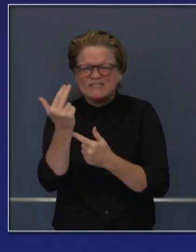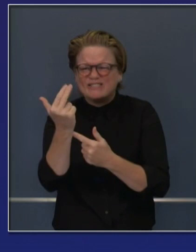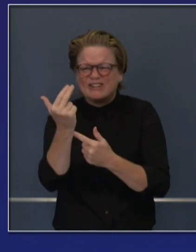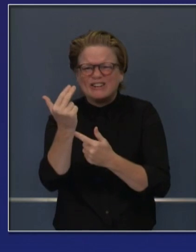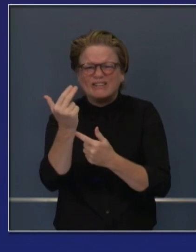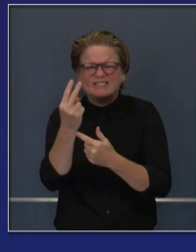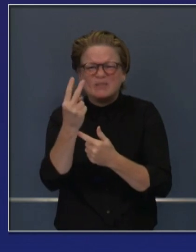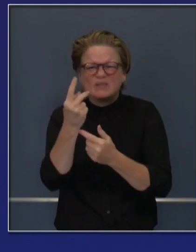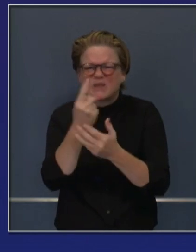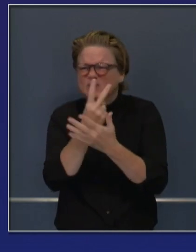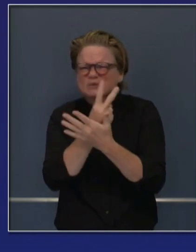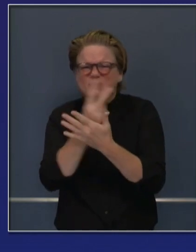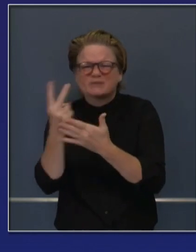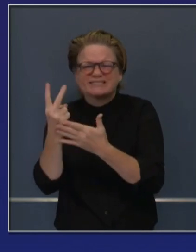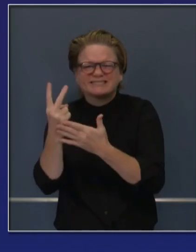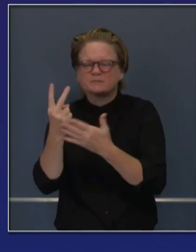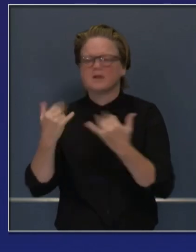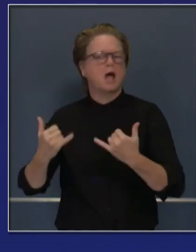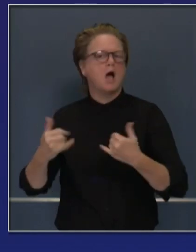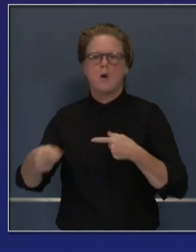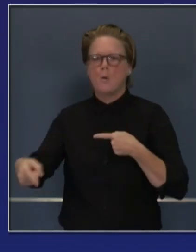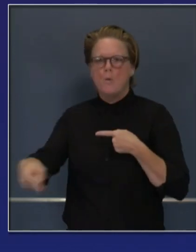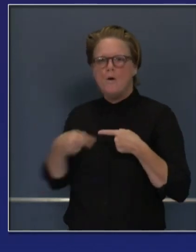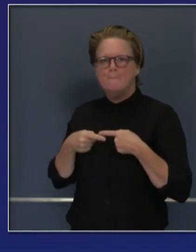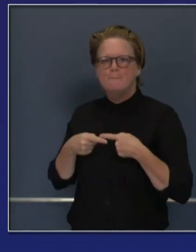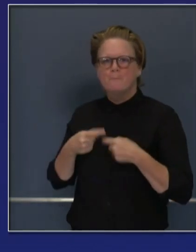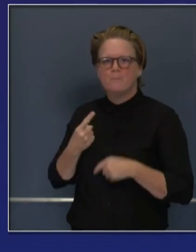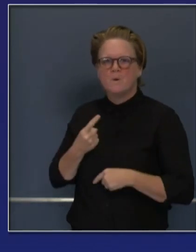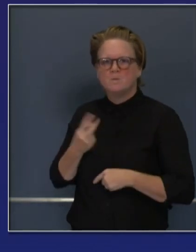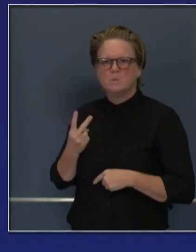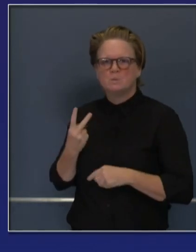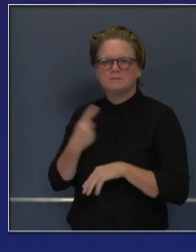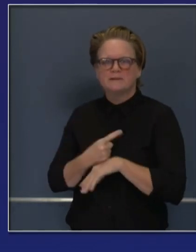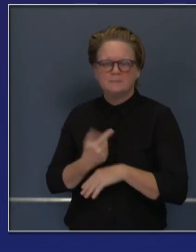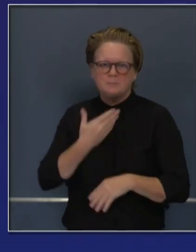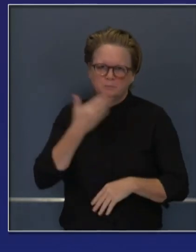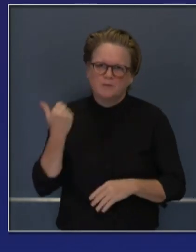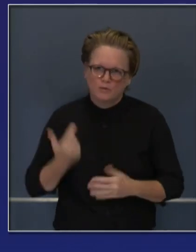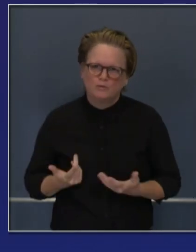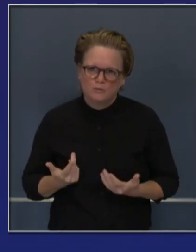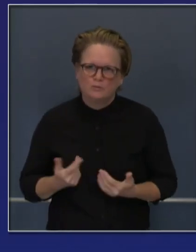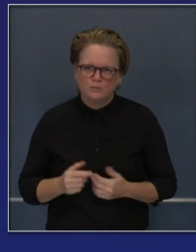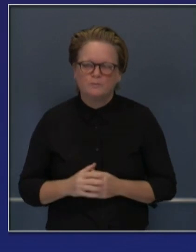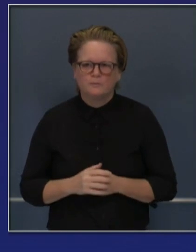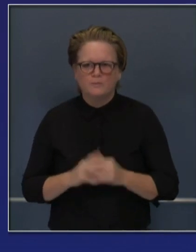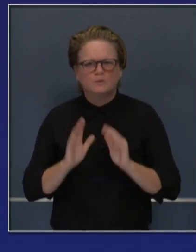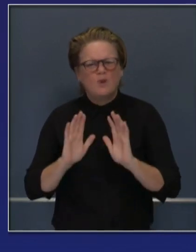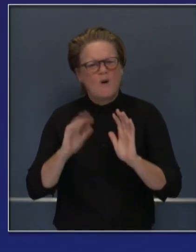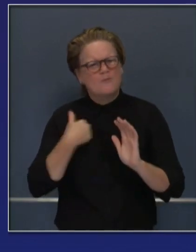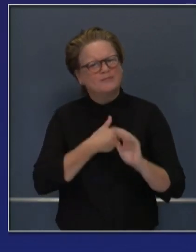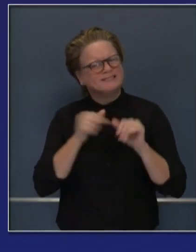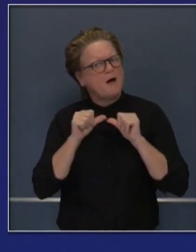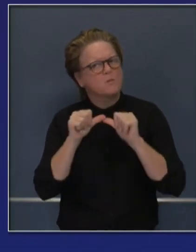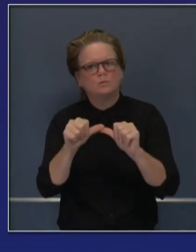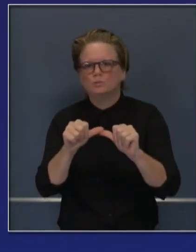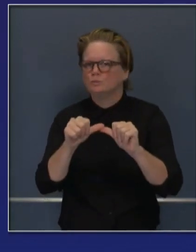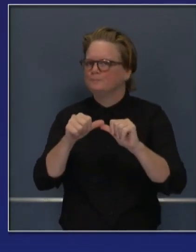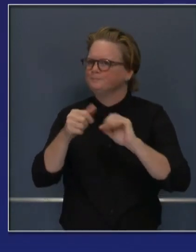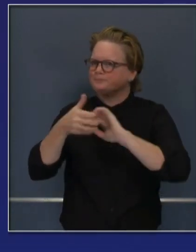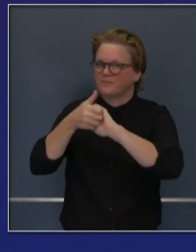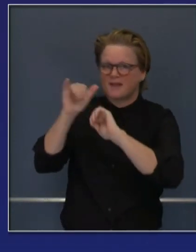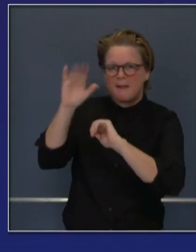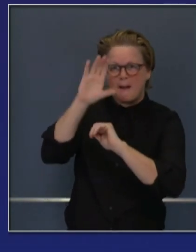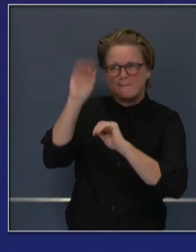almost, making the tests utterly irrelevant. So we're pushing those metrics. Part of that commitment on our new lab is